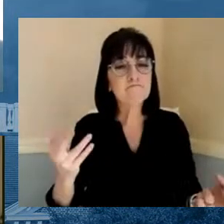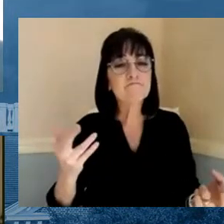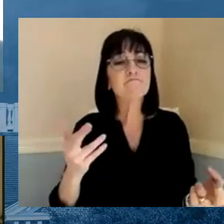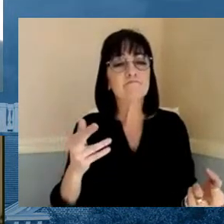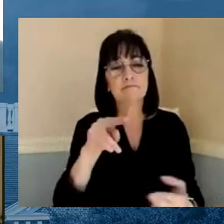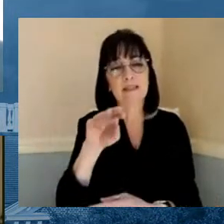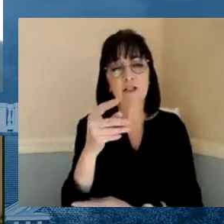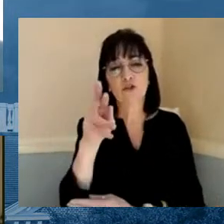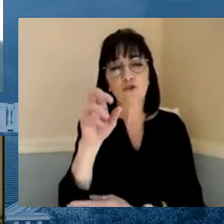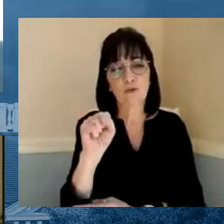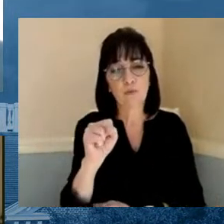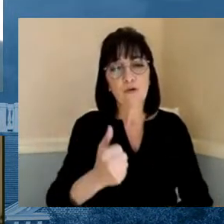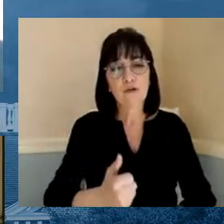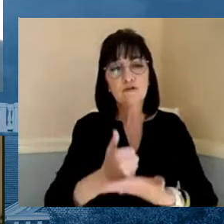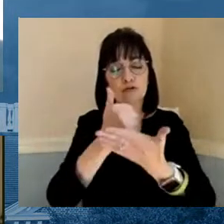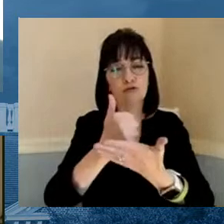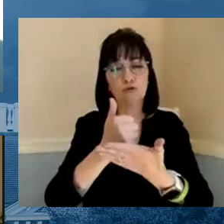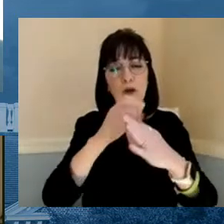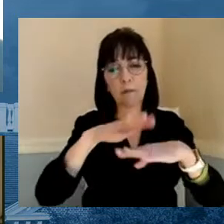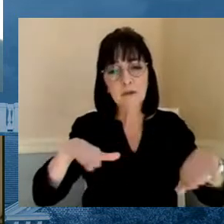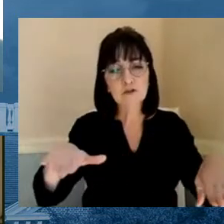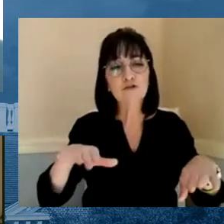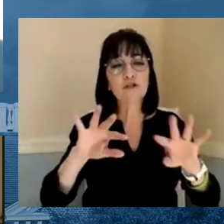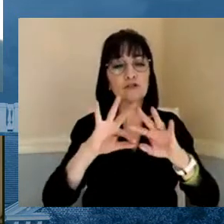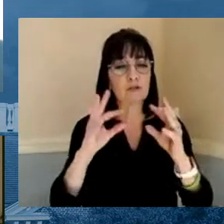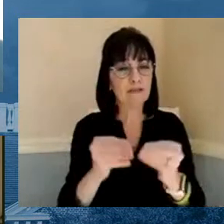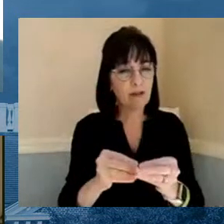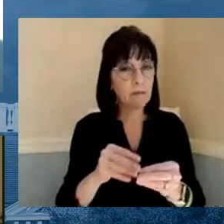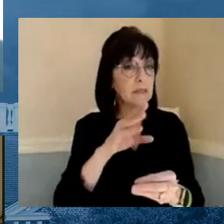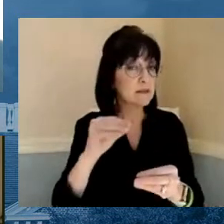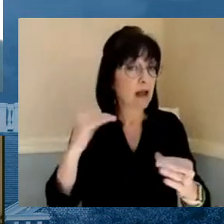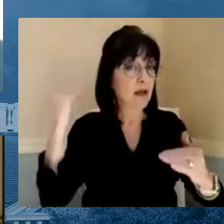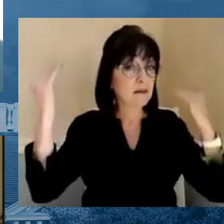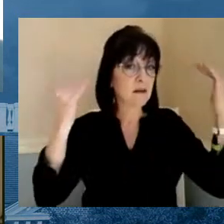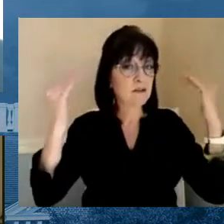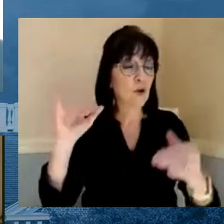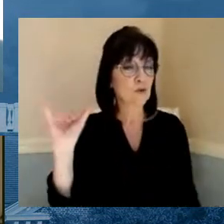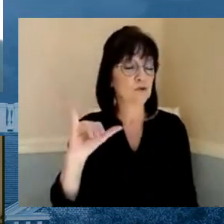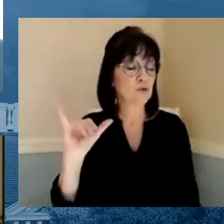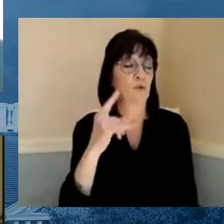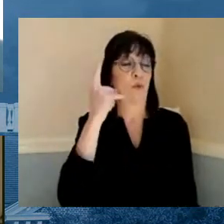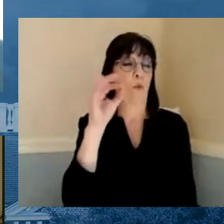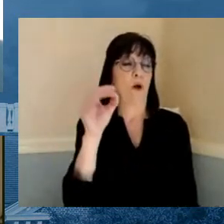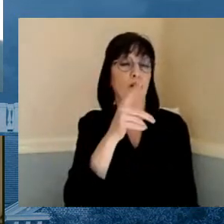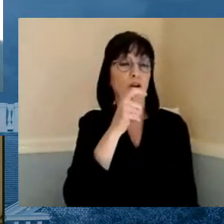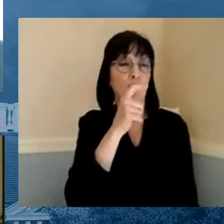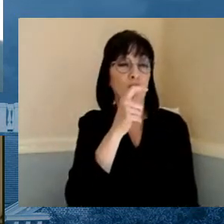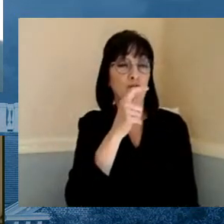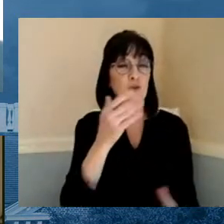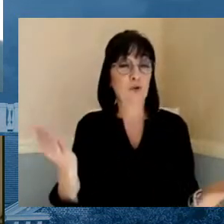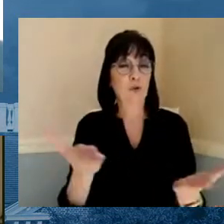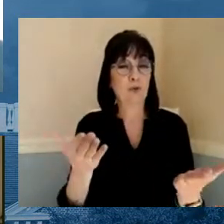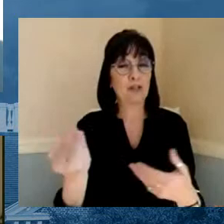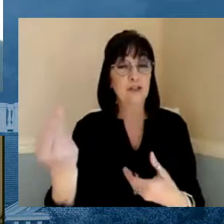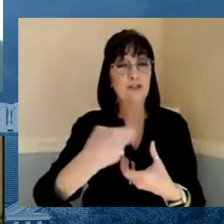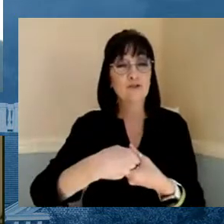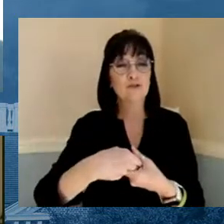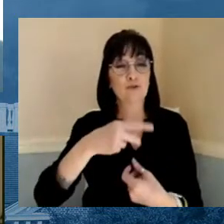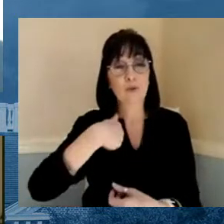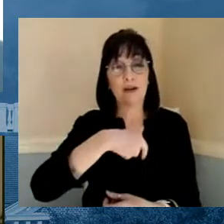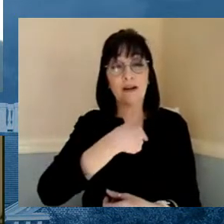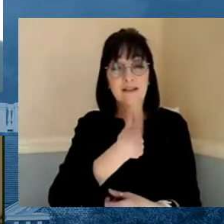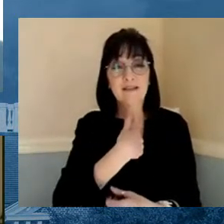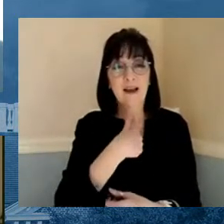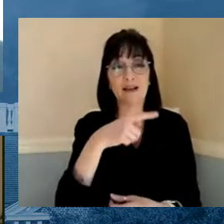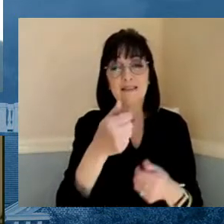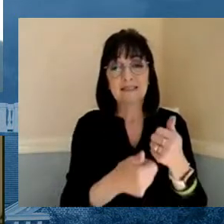and help these children and families and adults. One of whom is with us here, Josh Keating, who's the